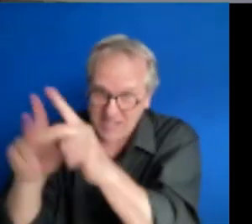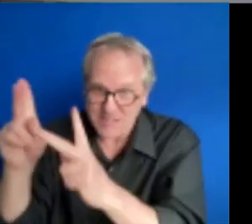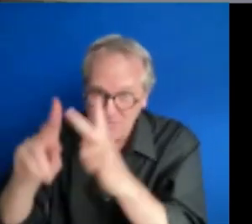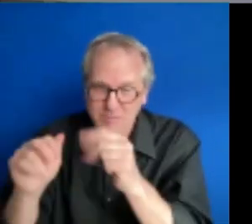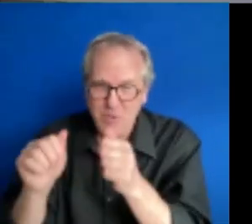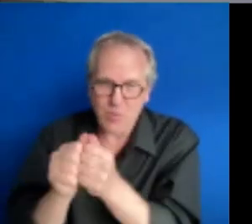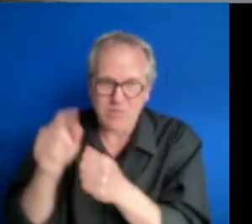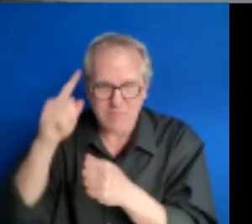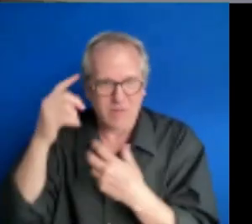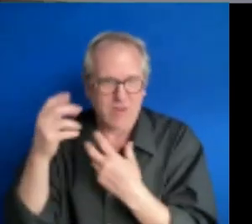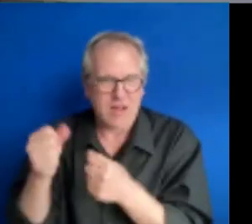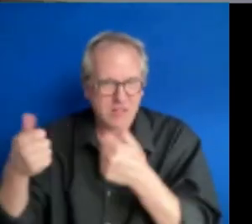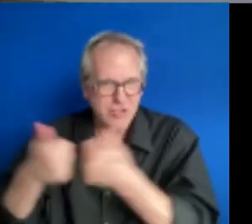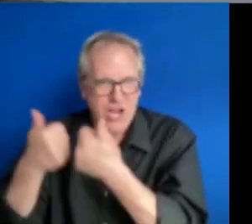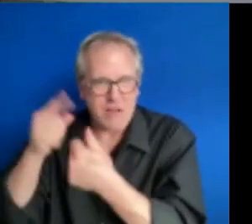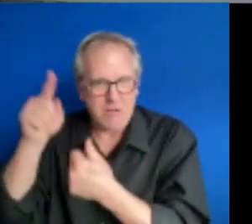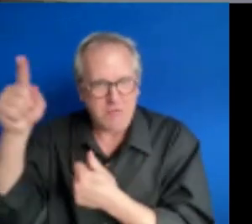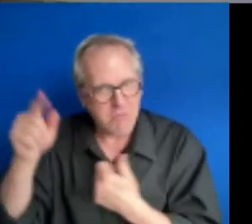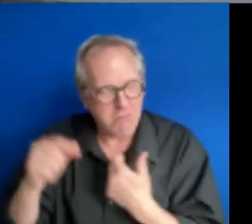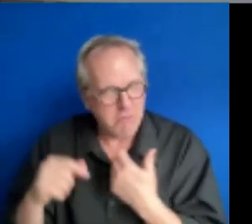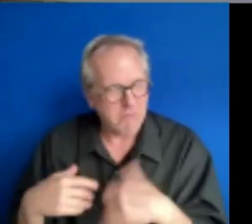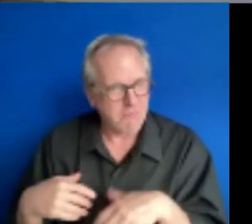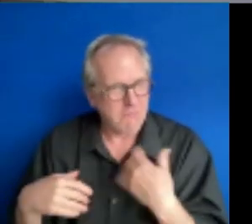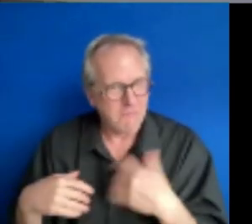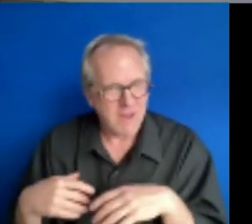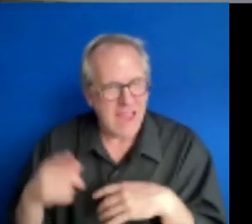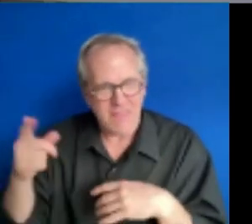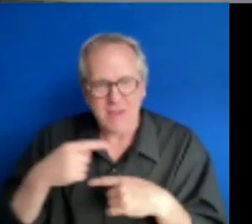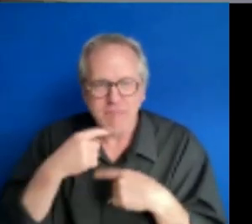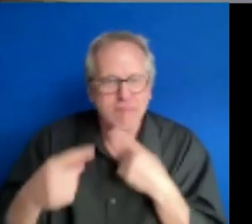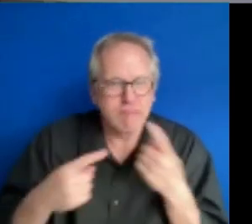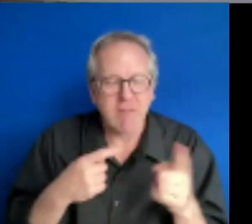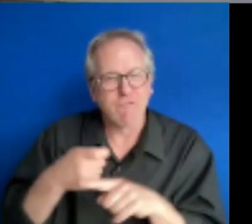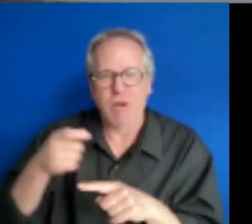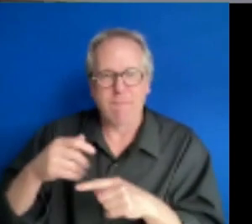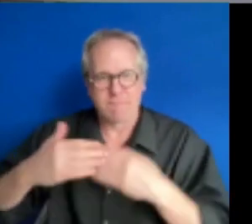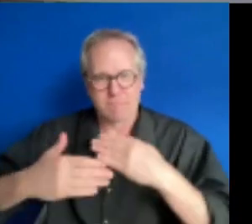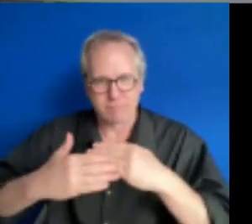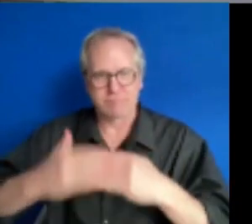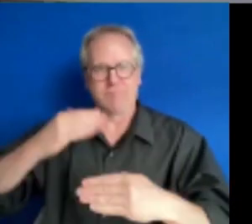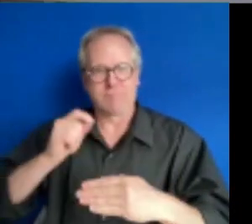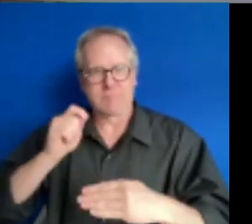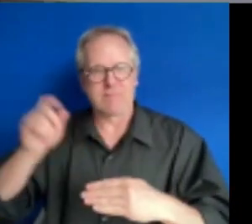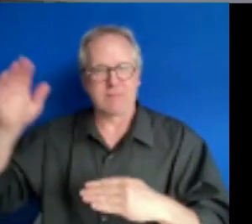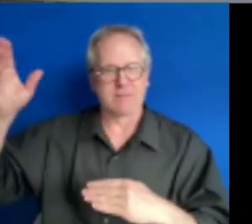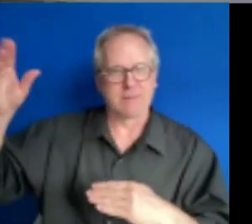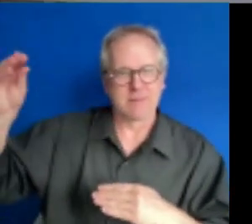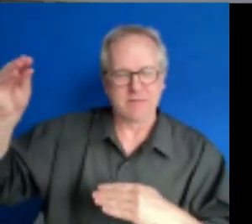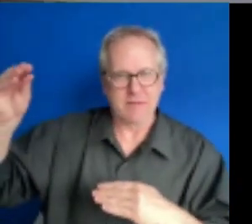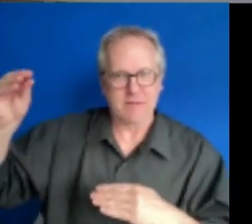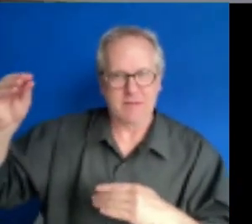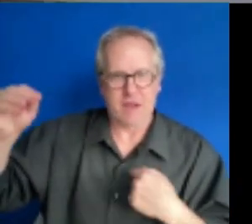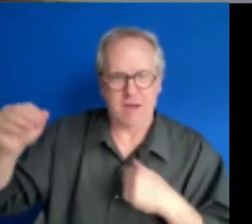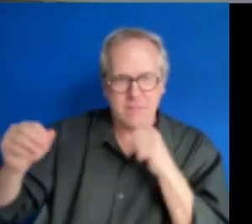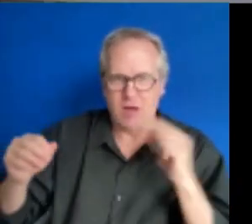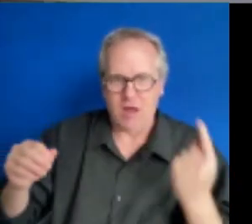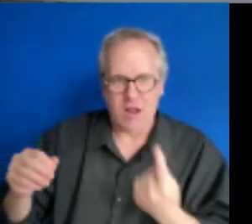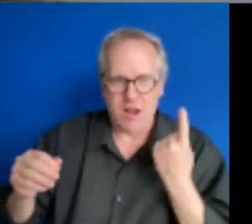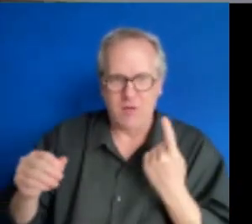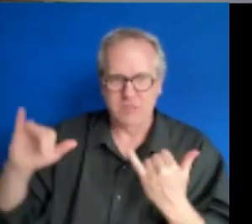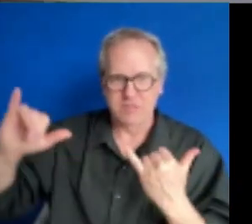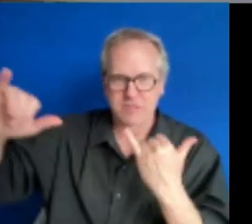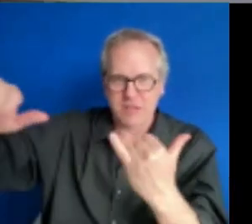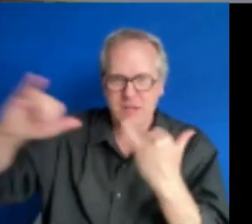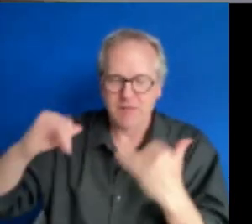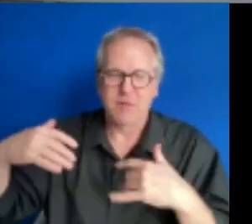mental health challenges and who are saying these things from the pulpit, and just knowing that I'm not out there alone makes all